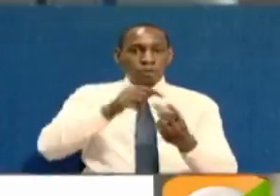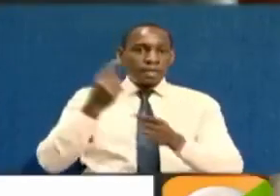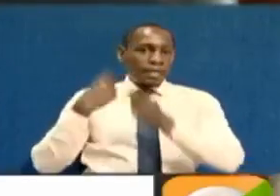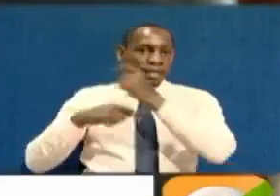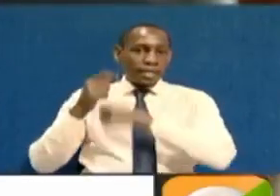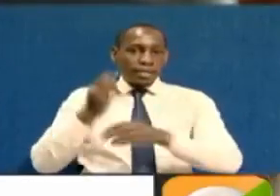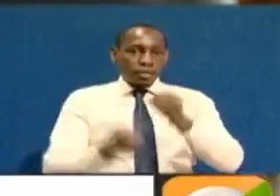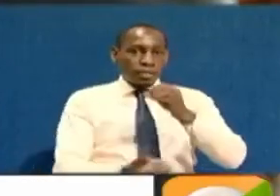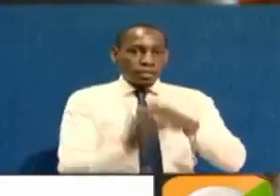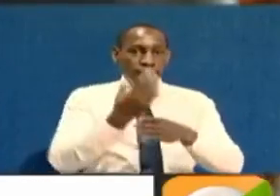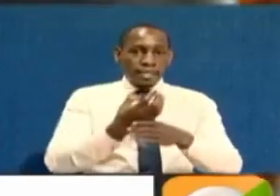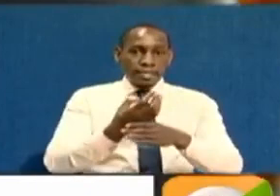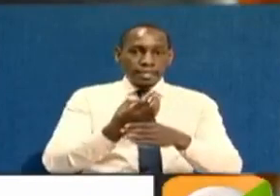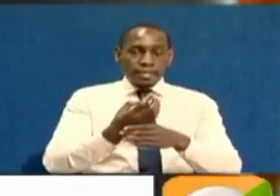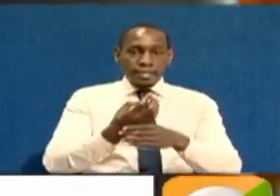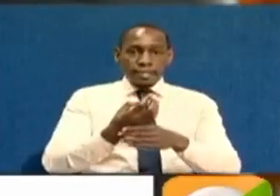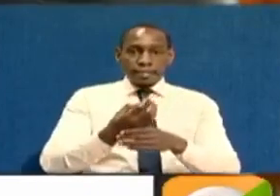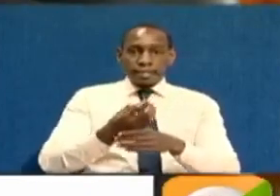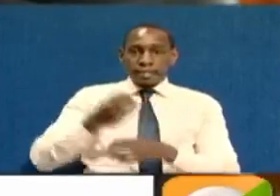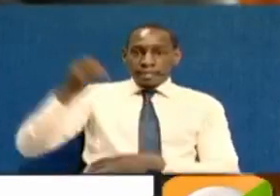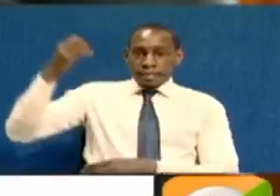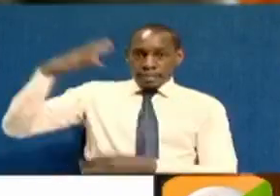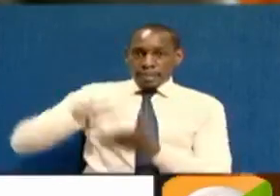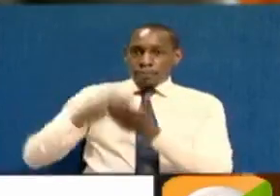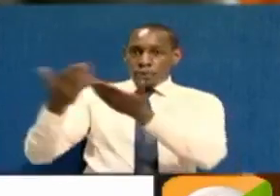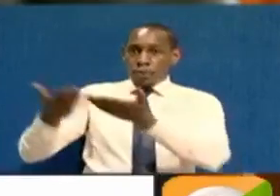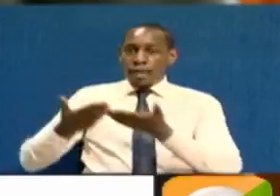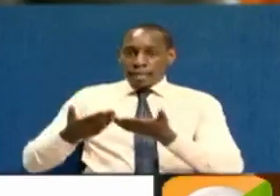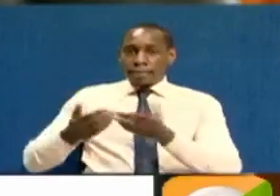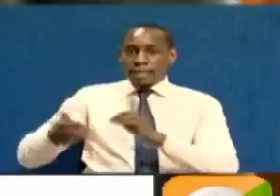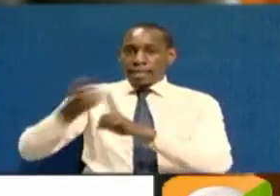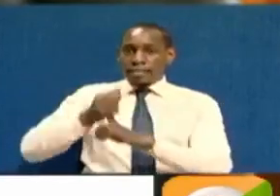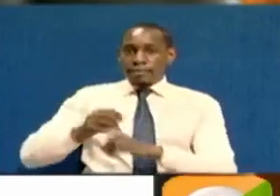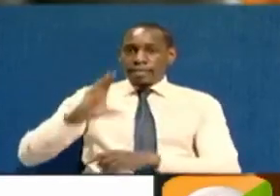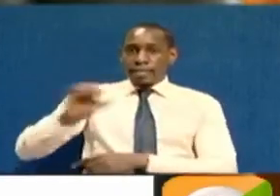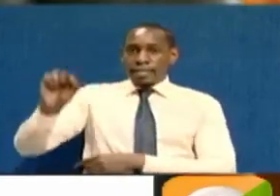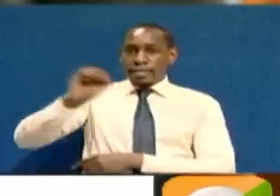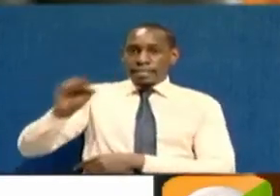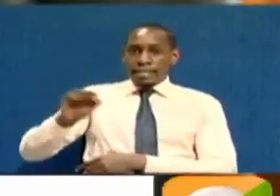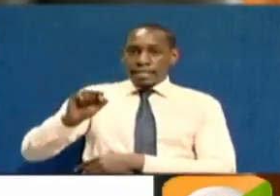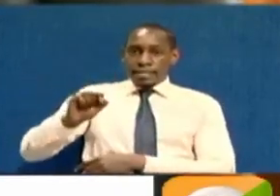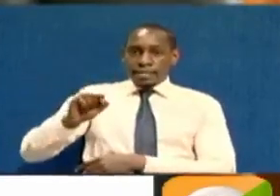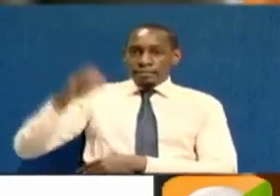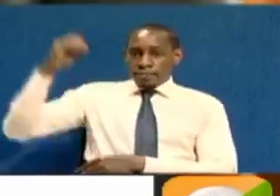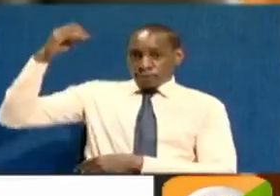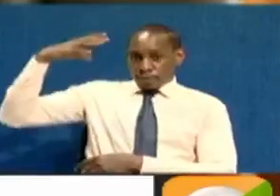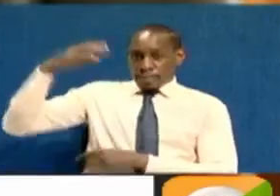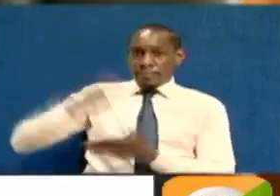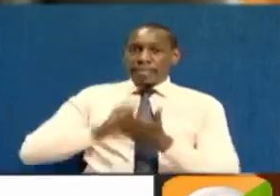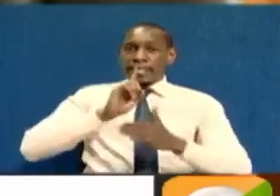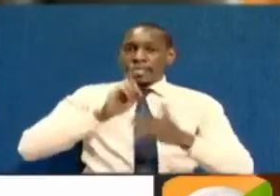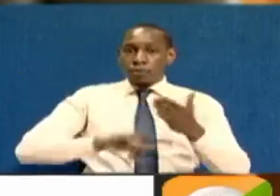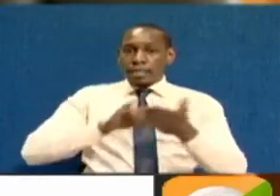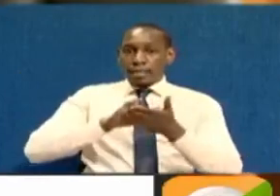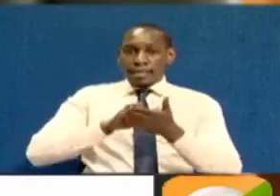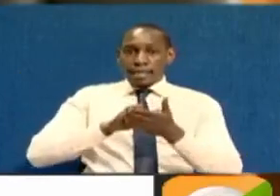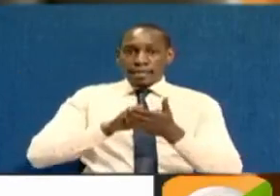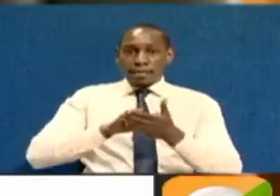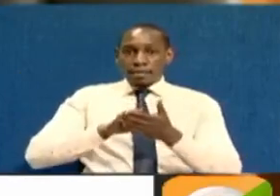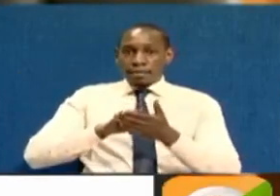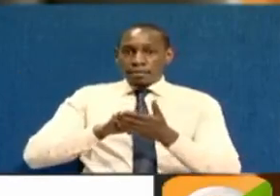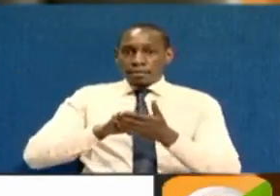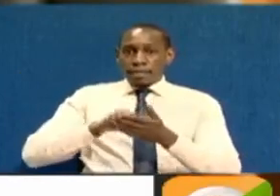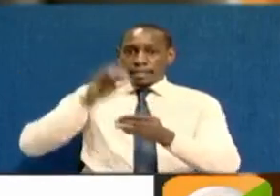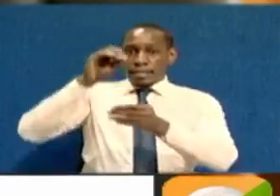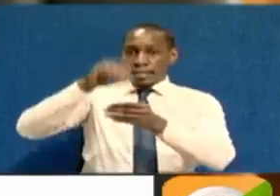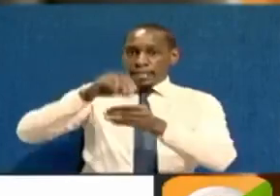traditional sources of energy. Welcoming the feat, Cabinet Secretary of Energy Charles Keter said the increased attraction